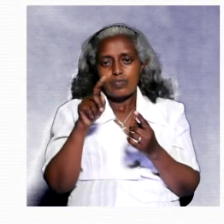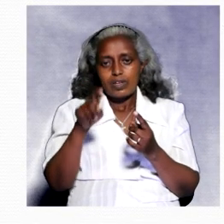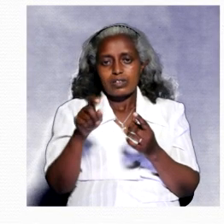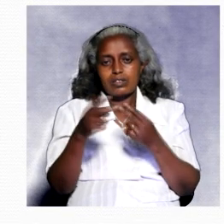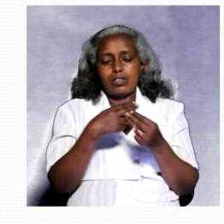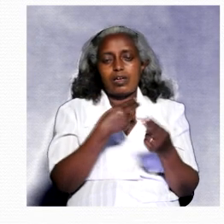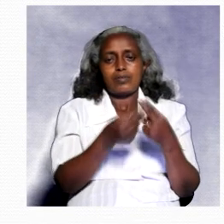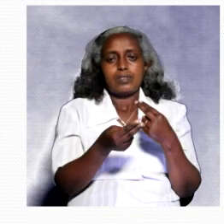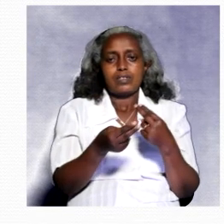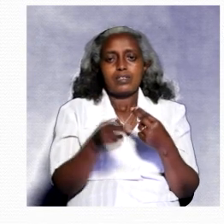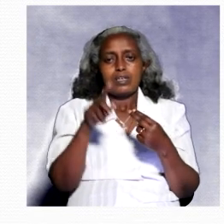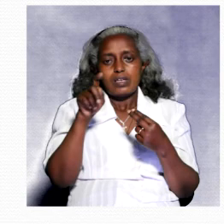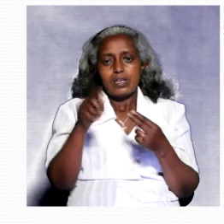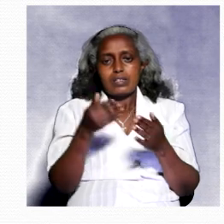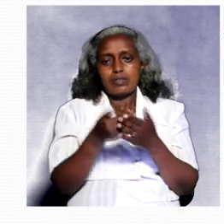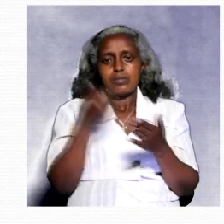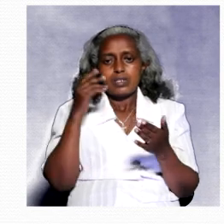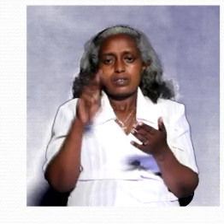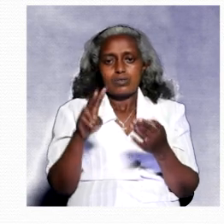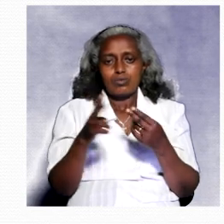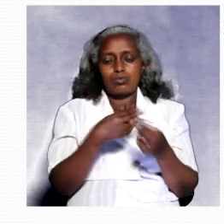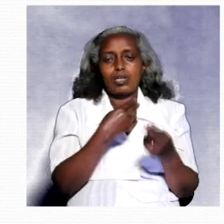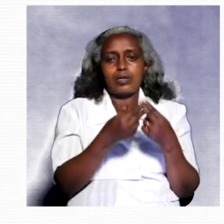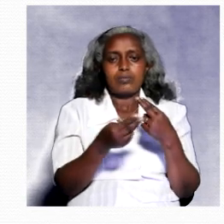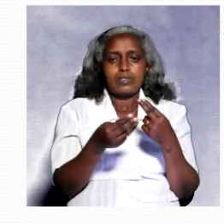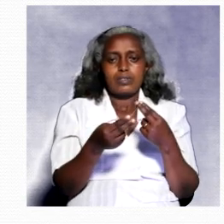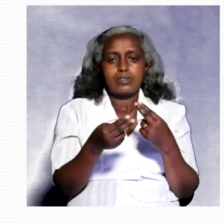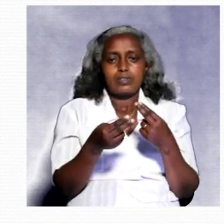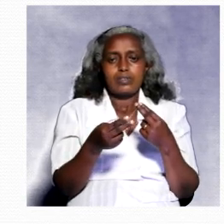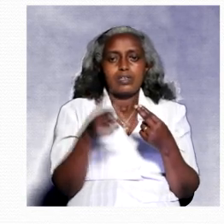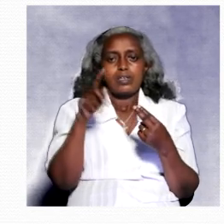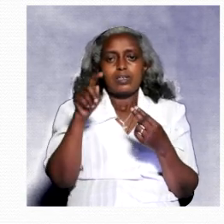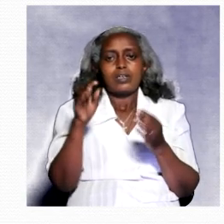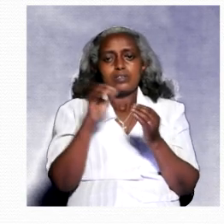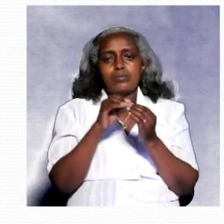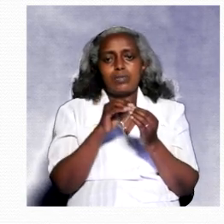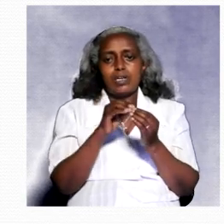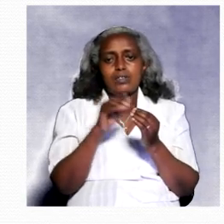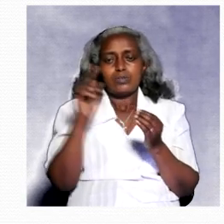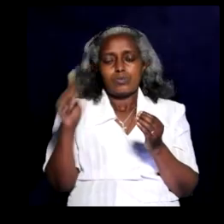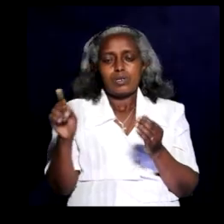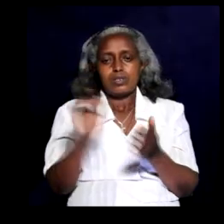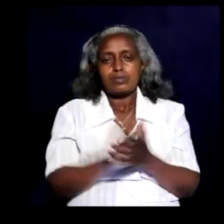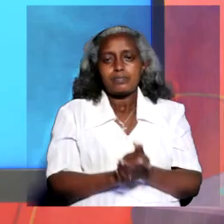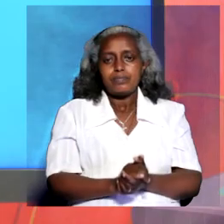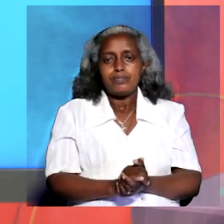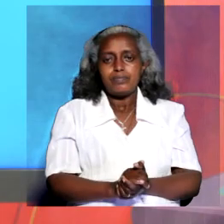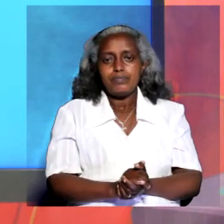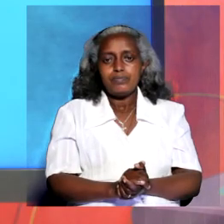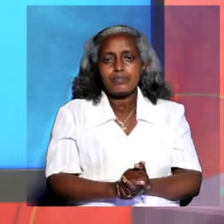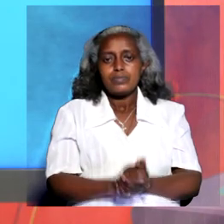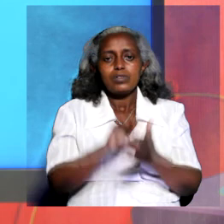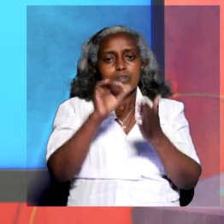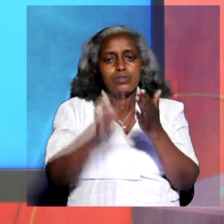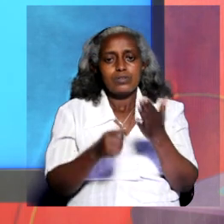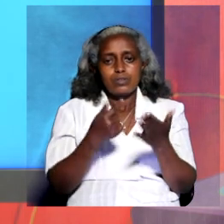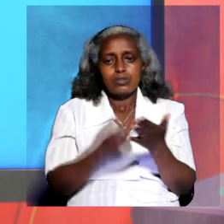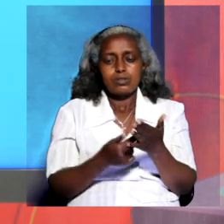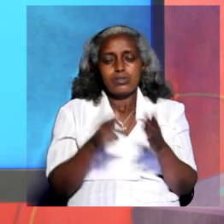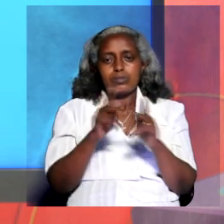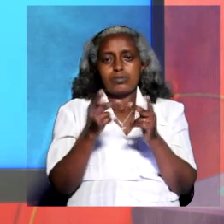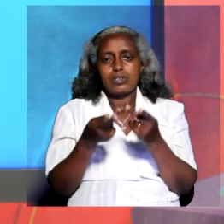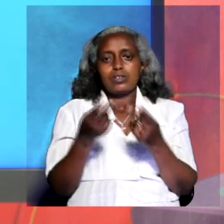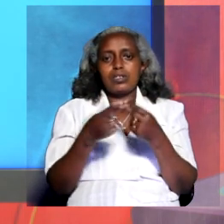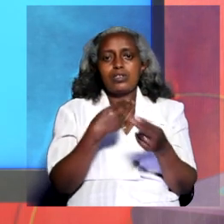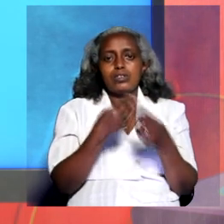times x minus 2 times x plus 1. So for this part,